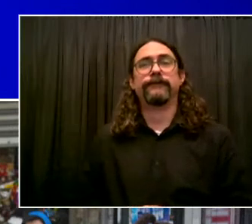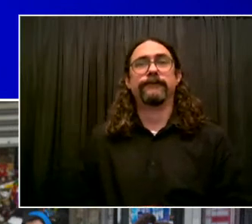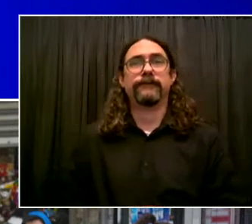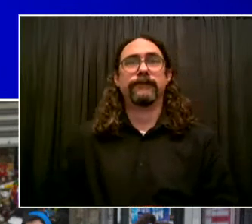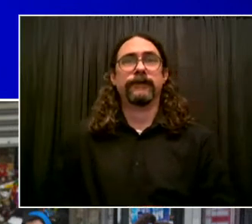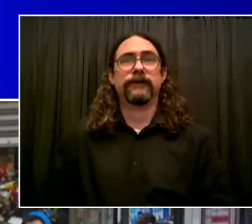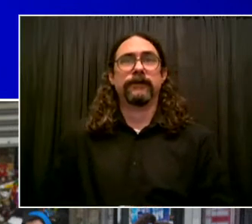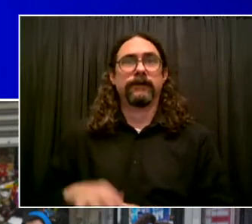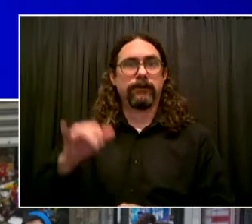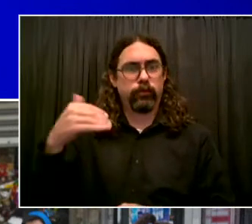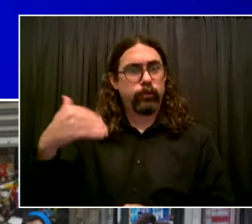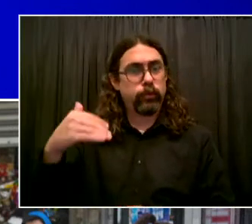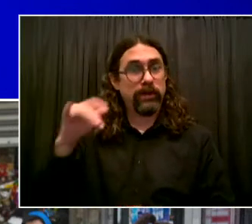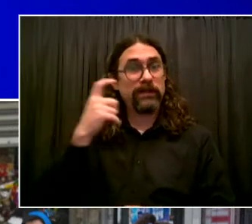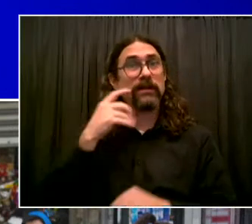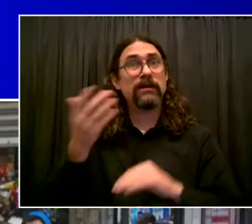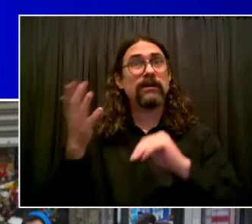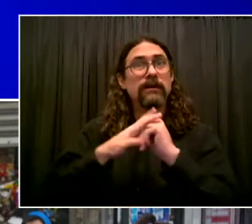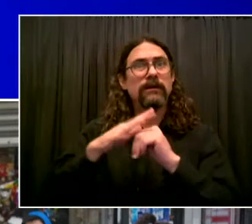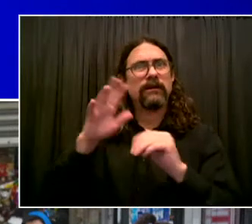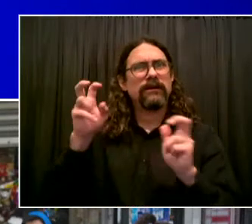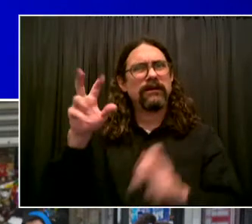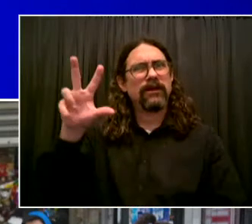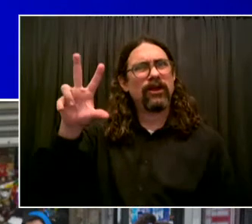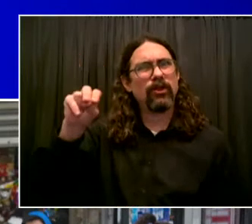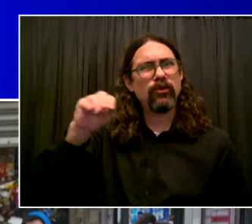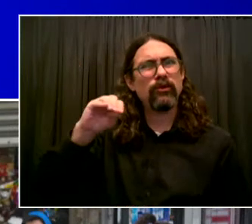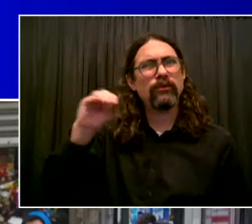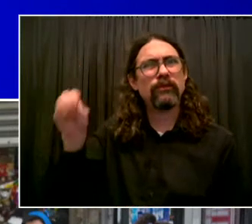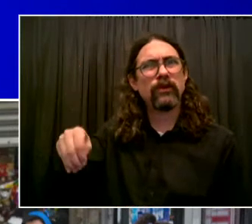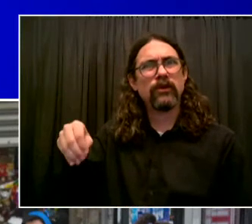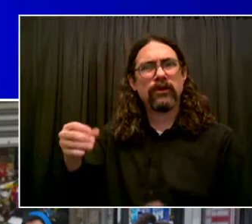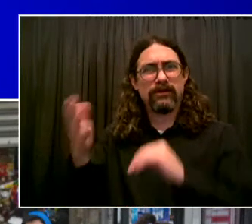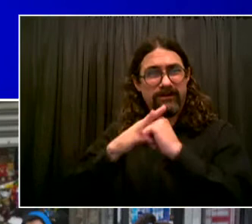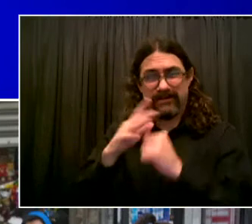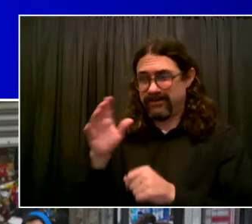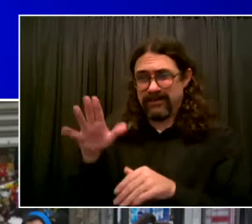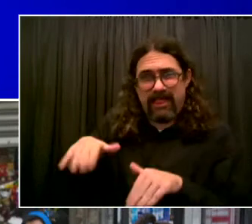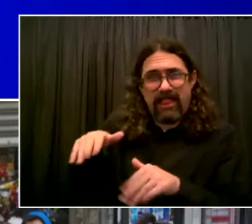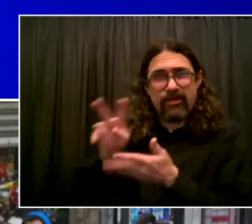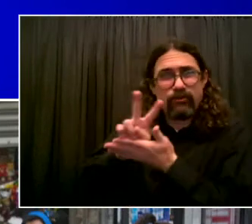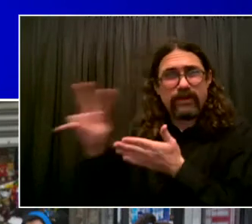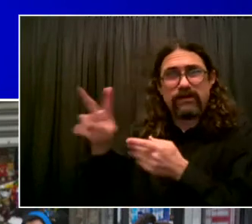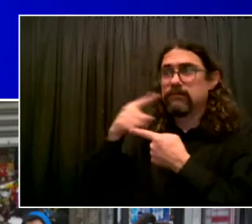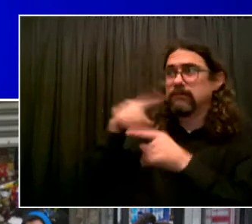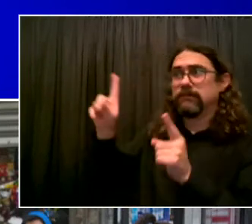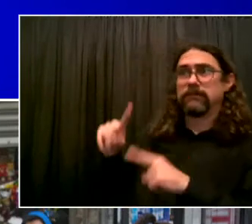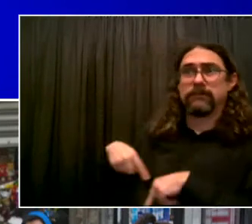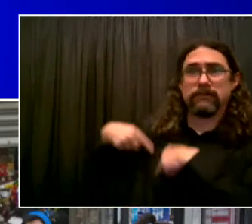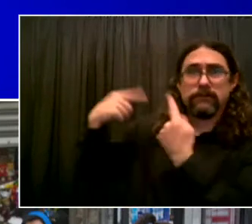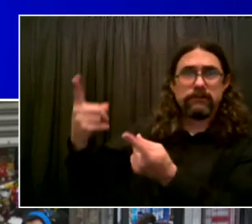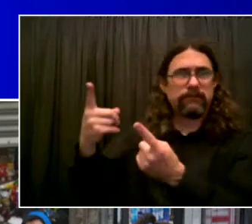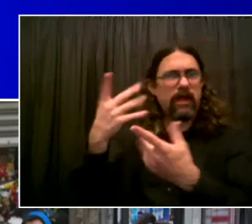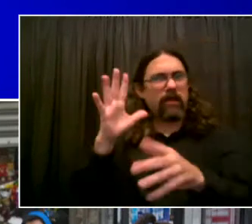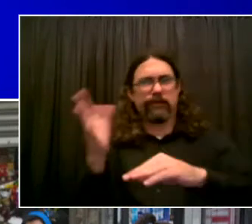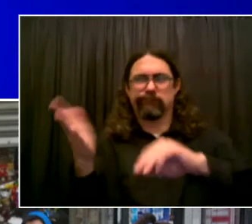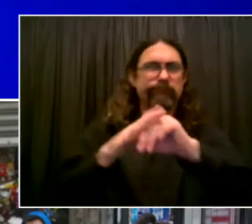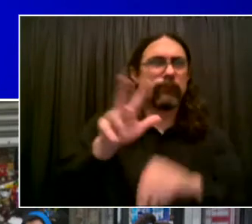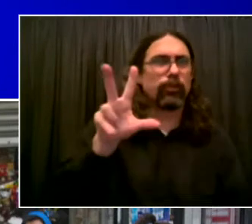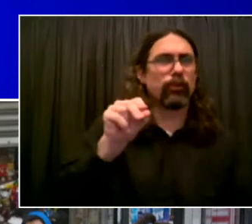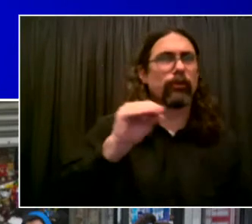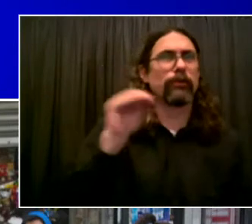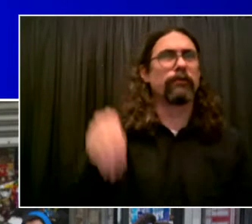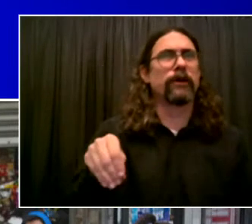more in 10 days. And again, that continues growing. City workers are doing the right thing. I want to thank everyone who got vaccinated. I know people had a lot of questions and